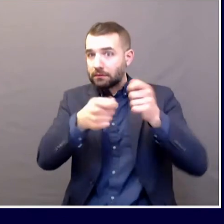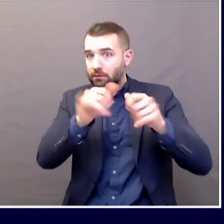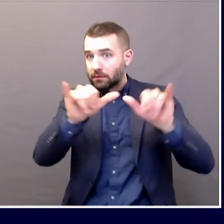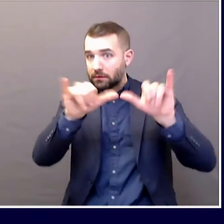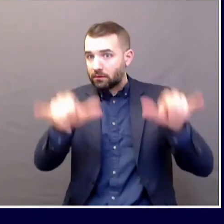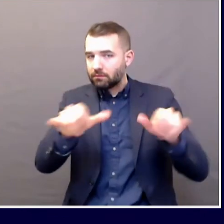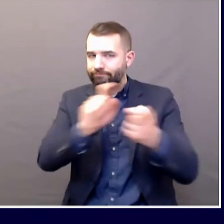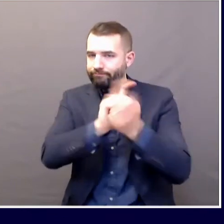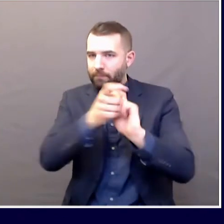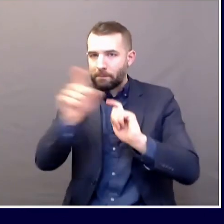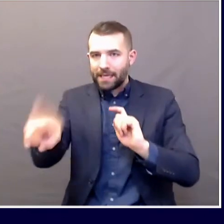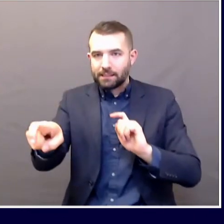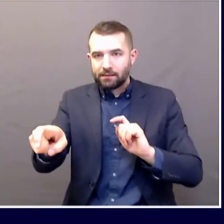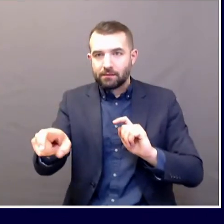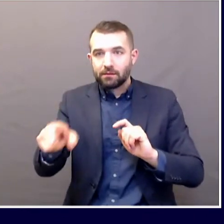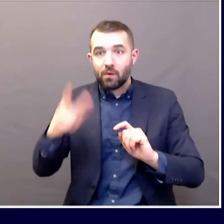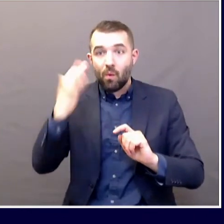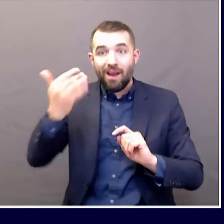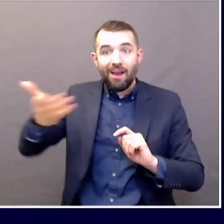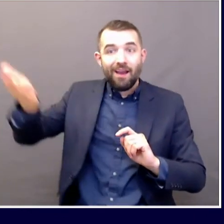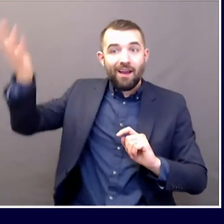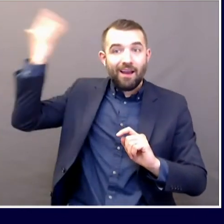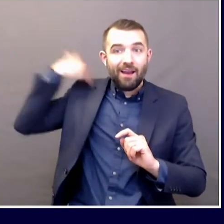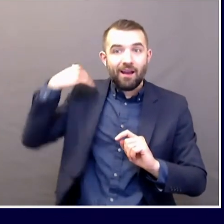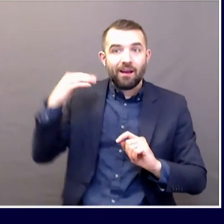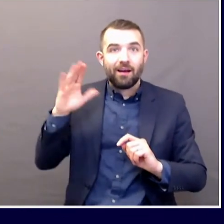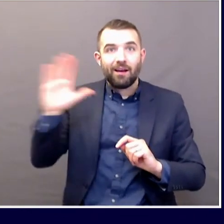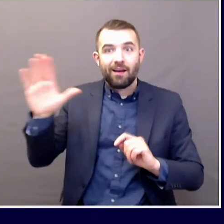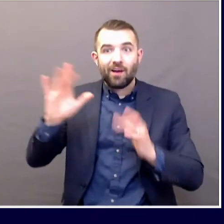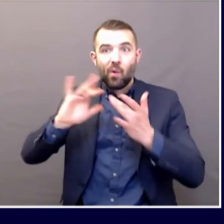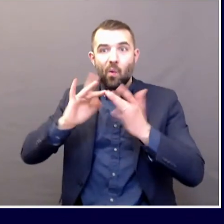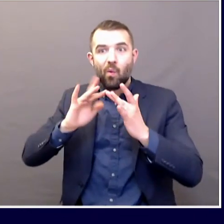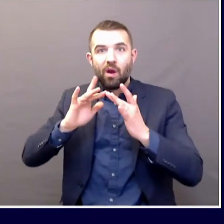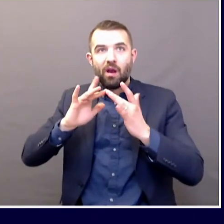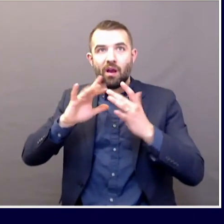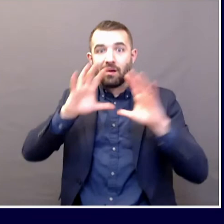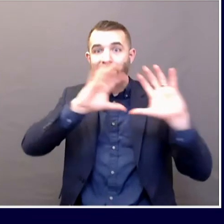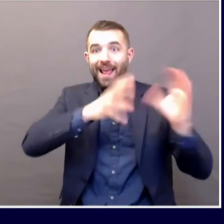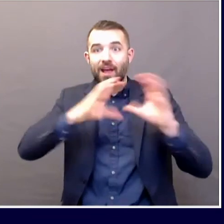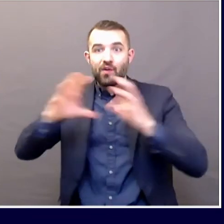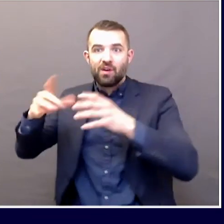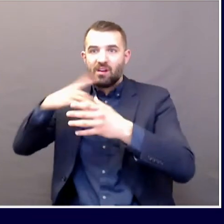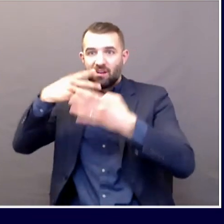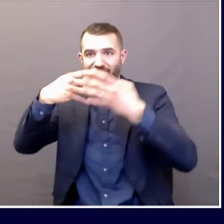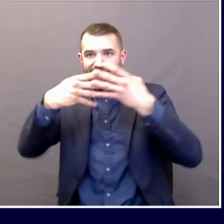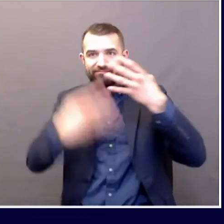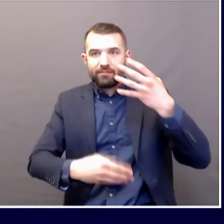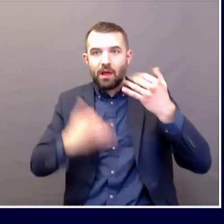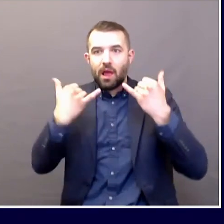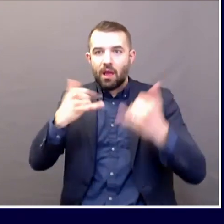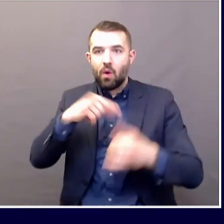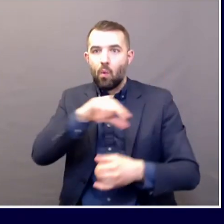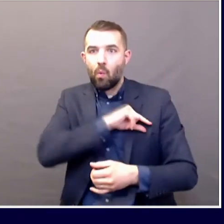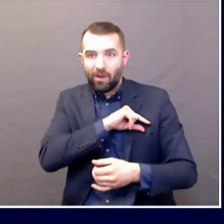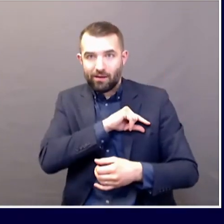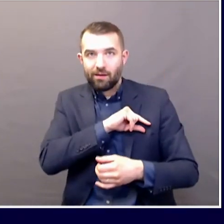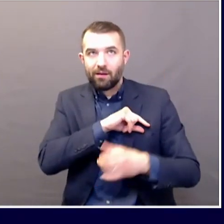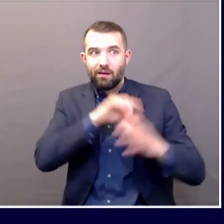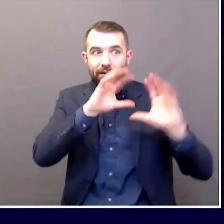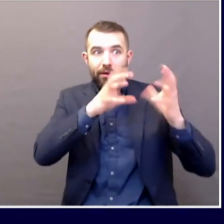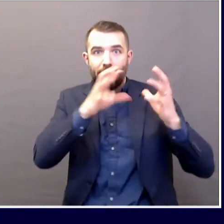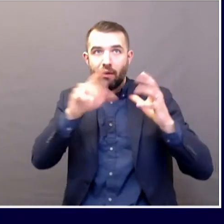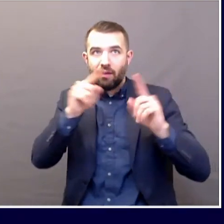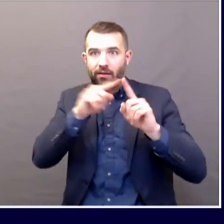their website included more categories than were currently eligible in Maine. And so we immediately notified them of that. They acknowledged